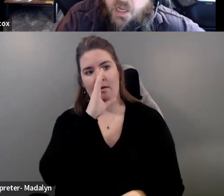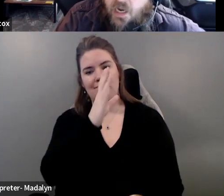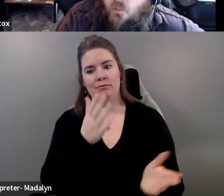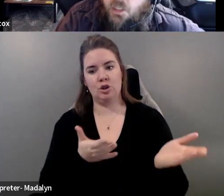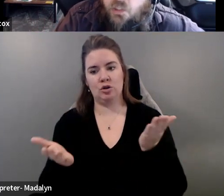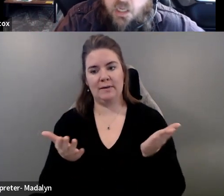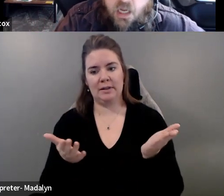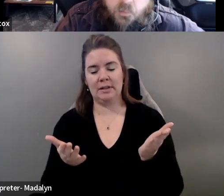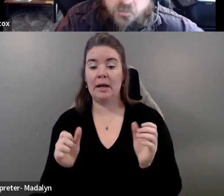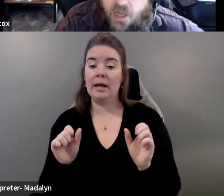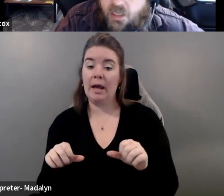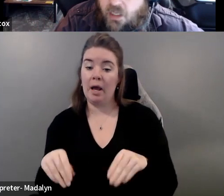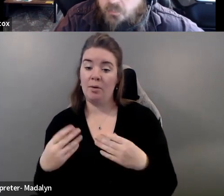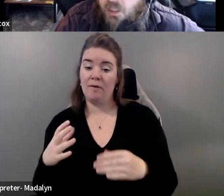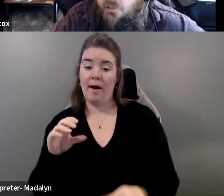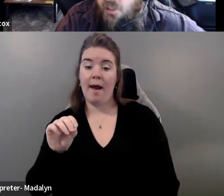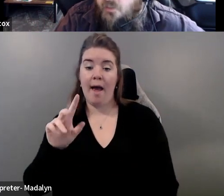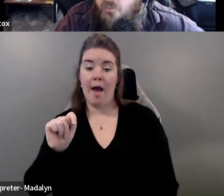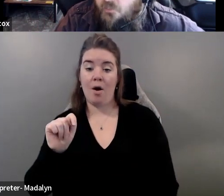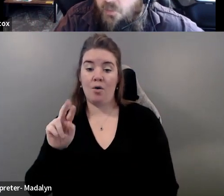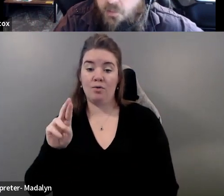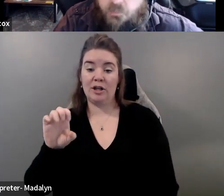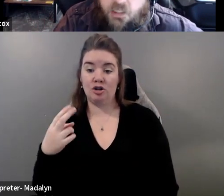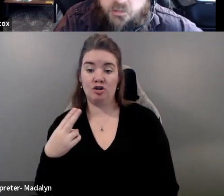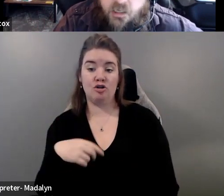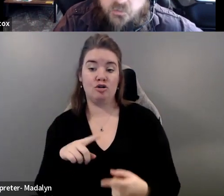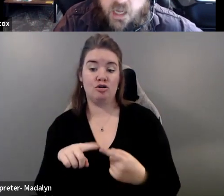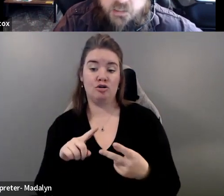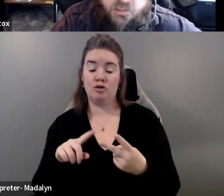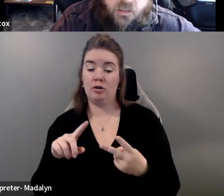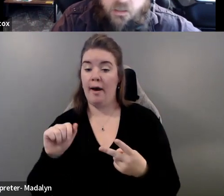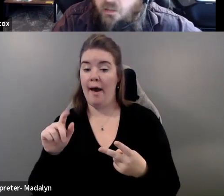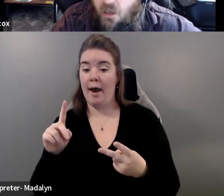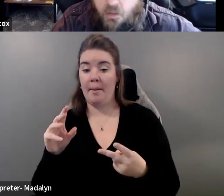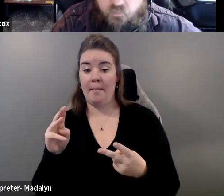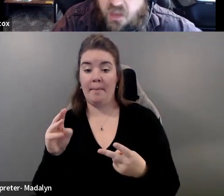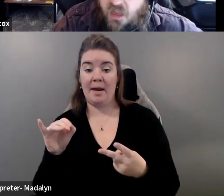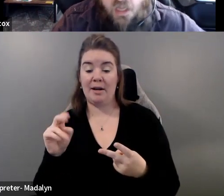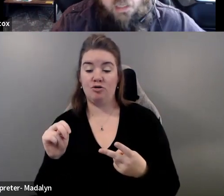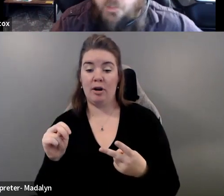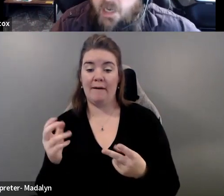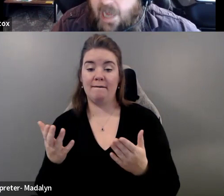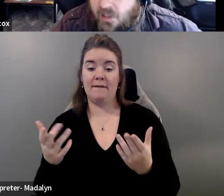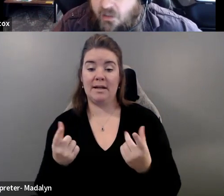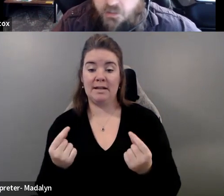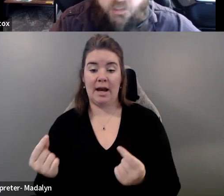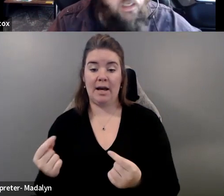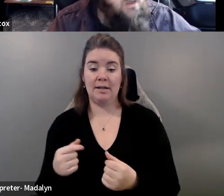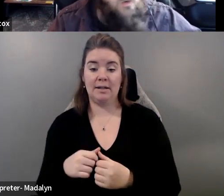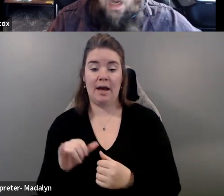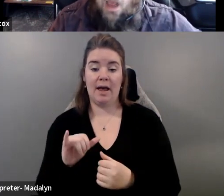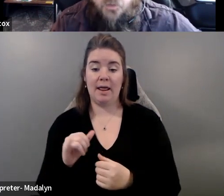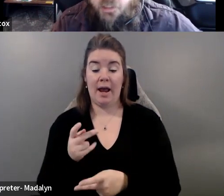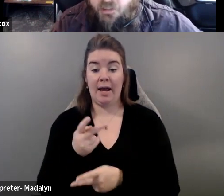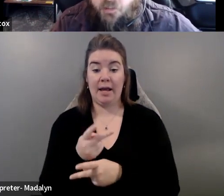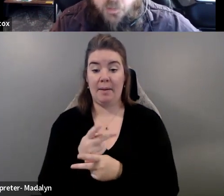can provide outreach. They can provide administrative tasks like keeping calendars. They